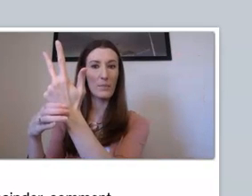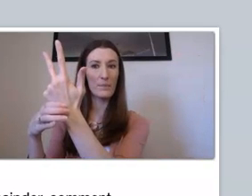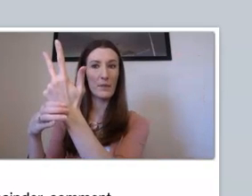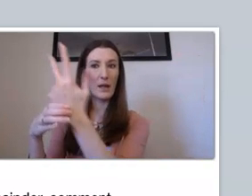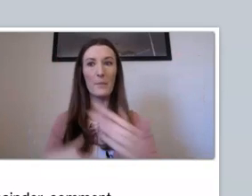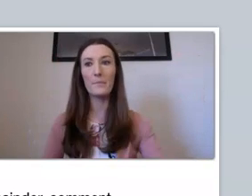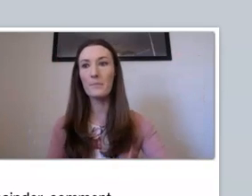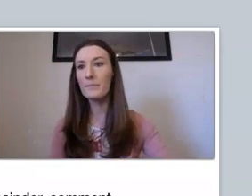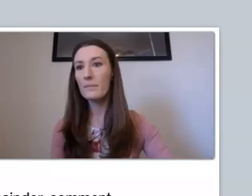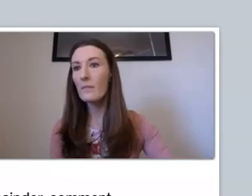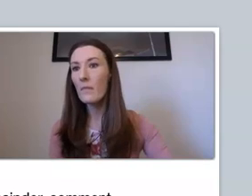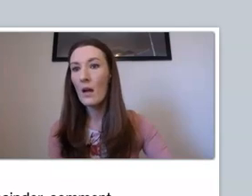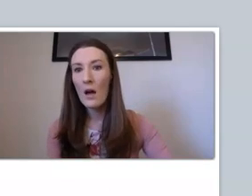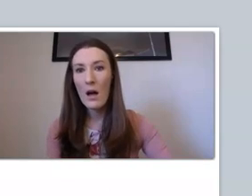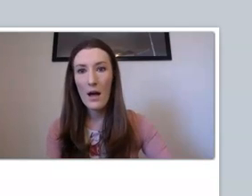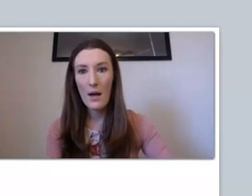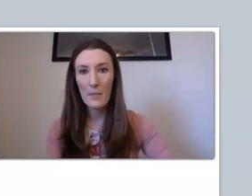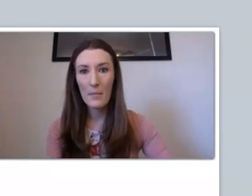group. Okay.